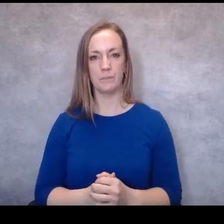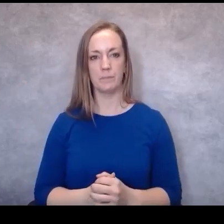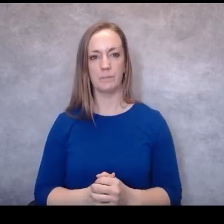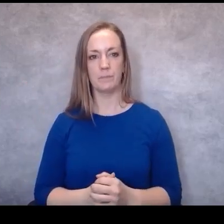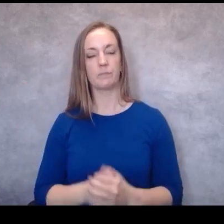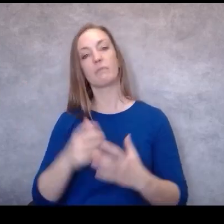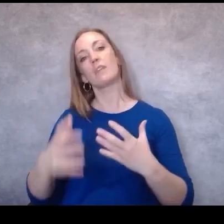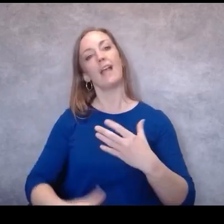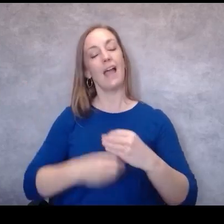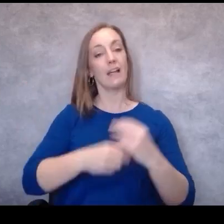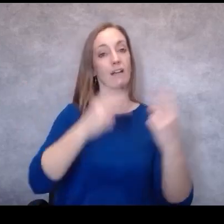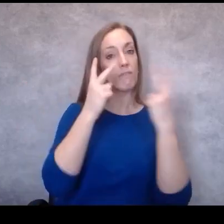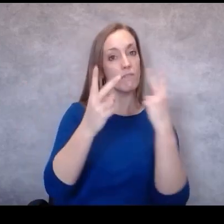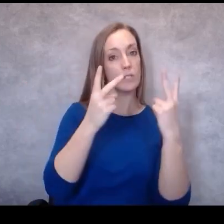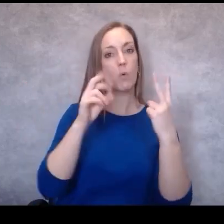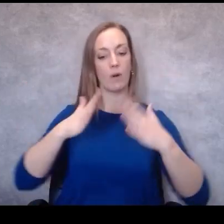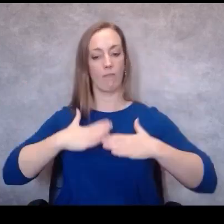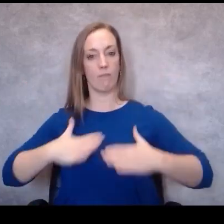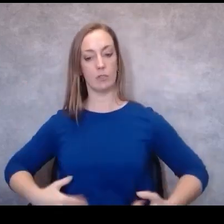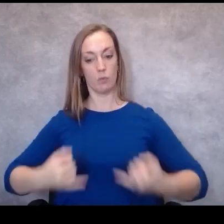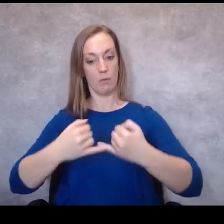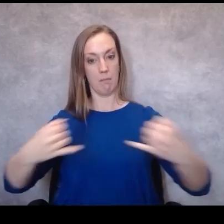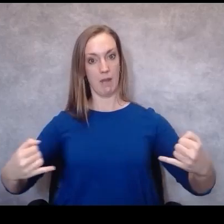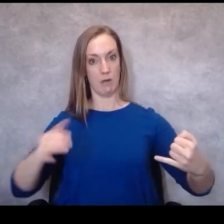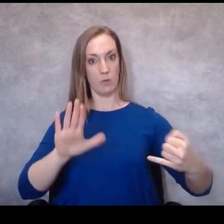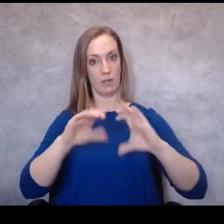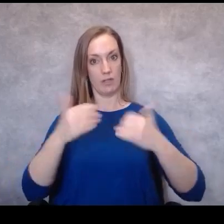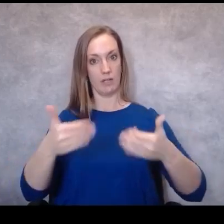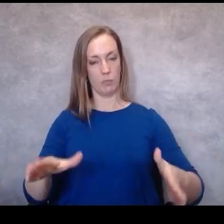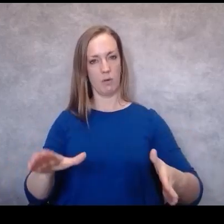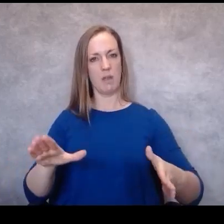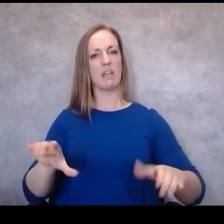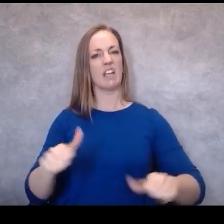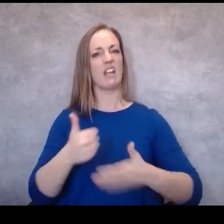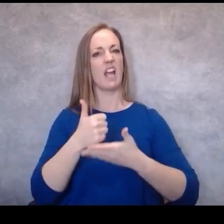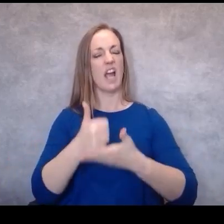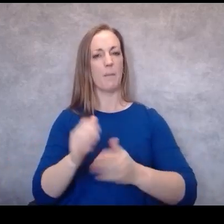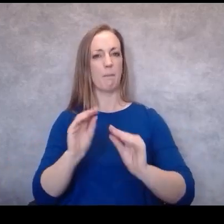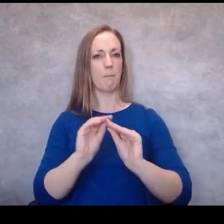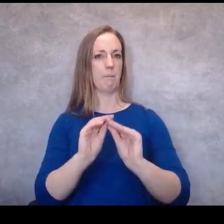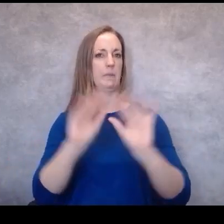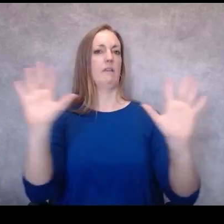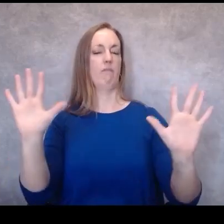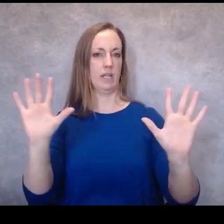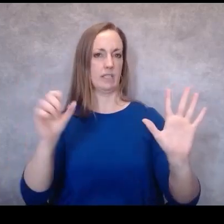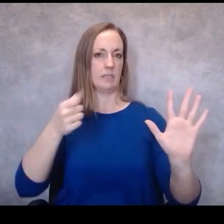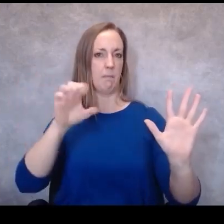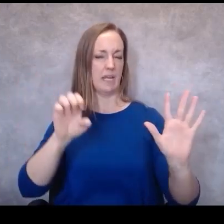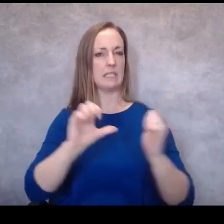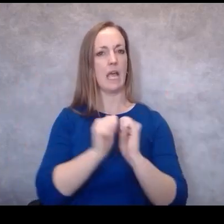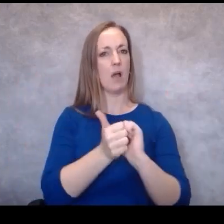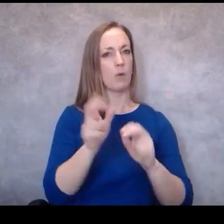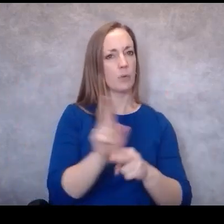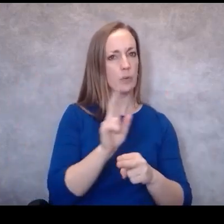Adding visual or physical boundaries to your classroom space can help better define spaces for students and how they should be